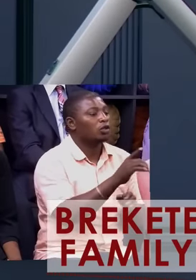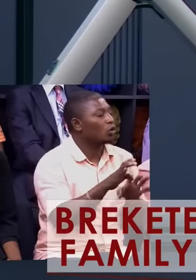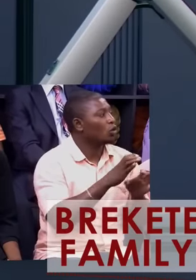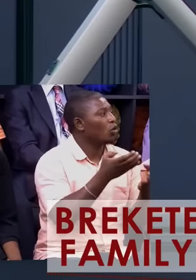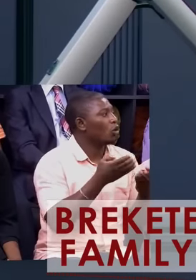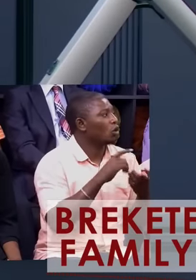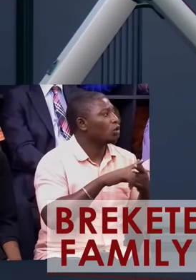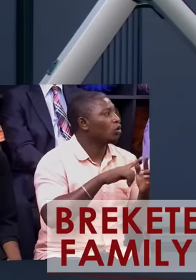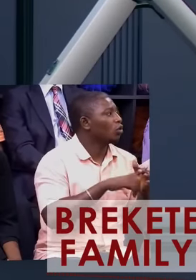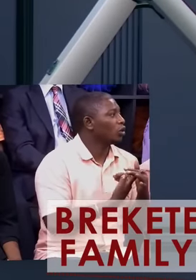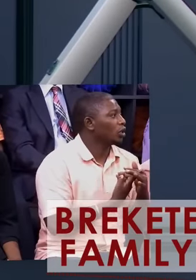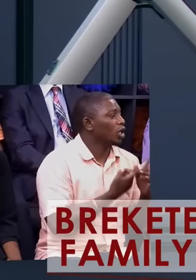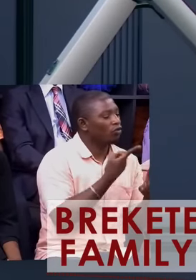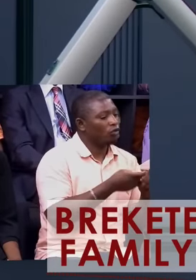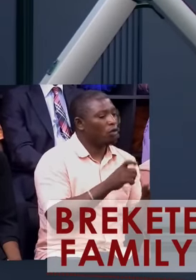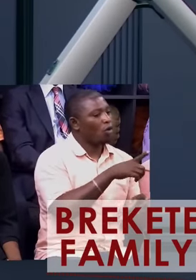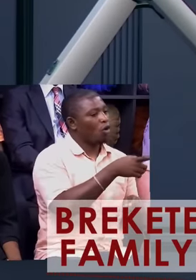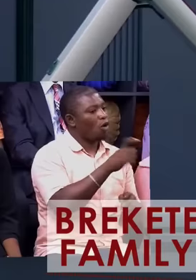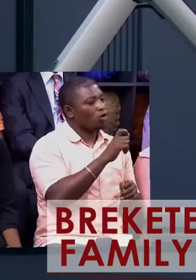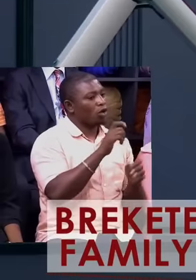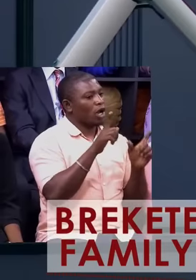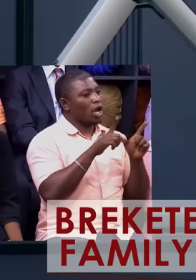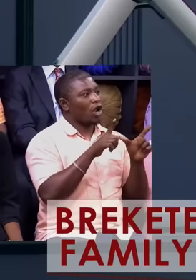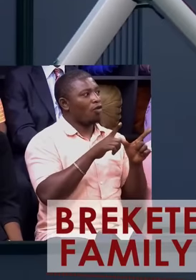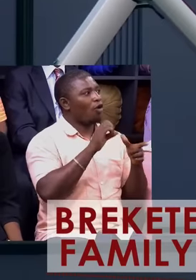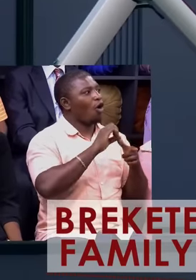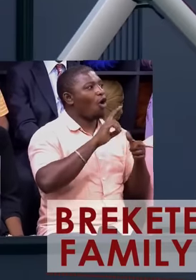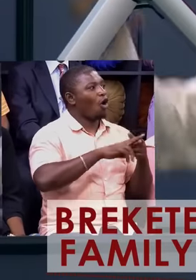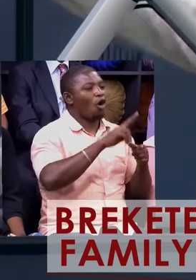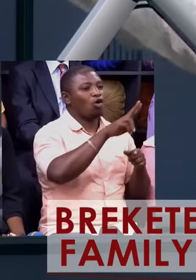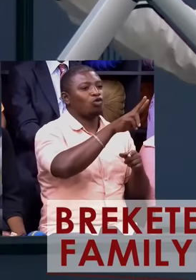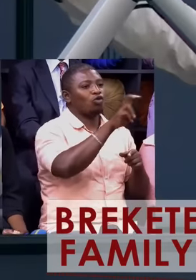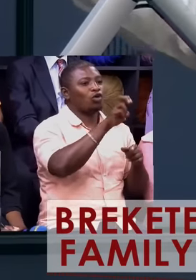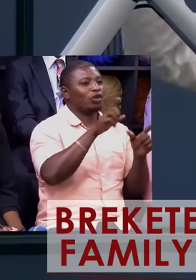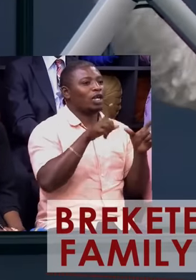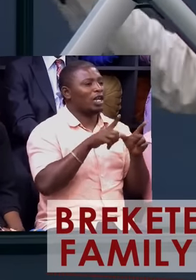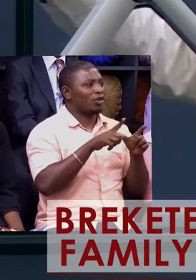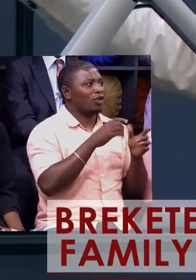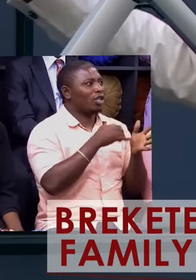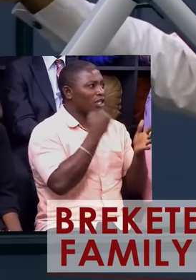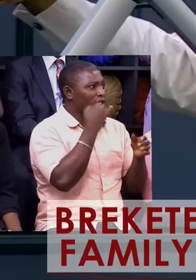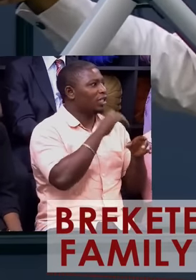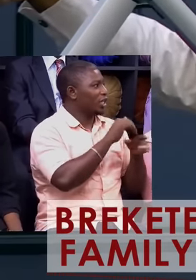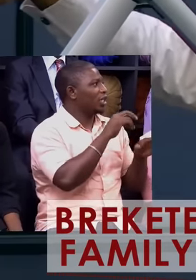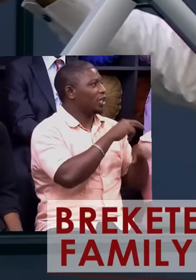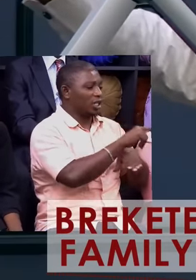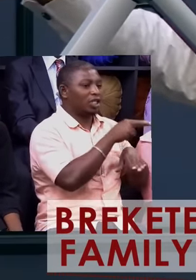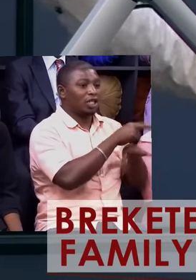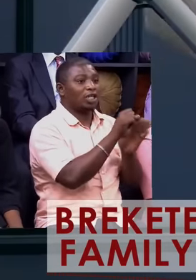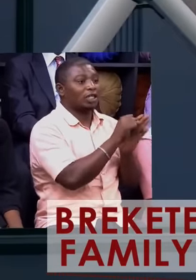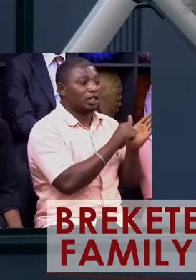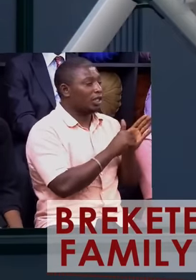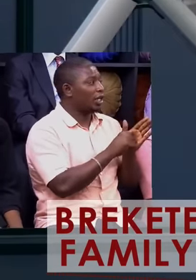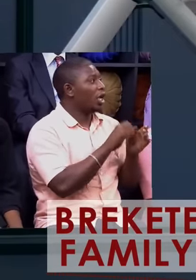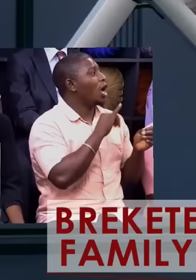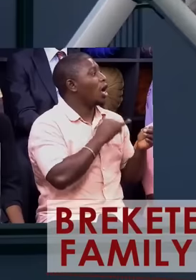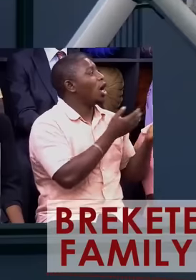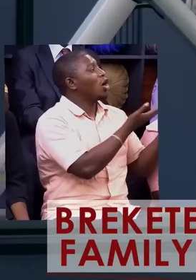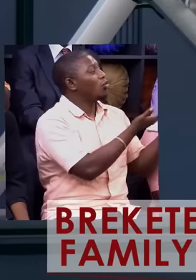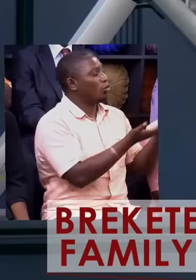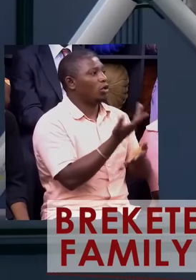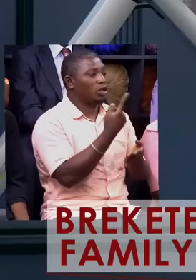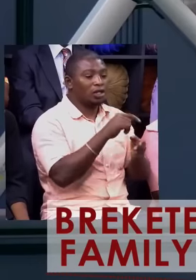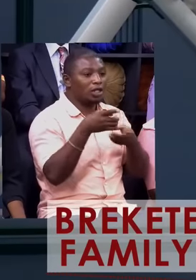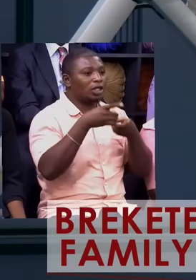start from 100 level or 200 levels is in naswa is in existence I brought the